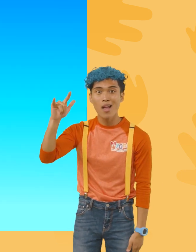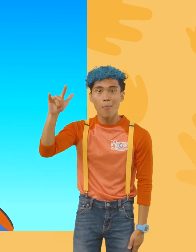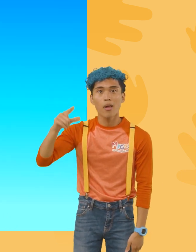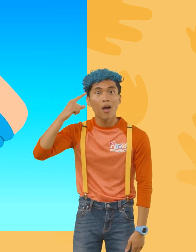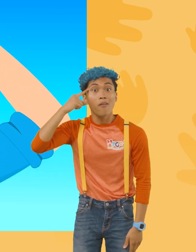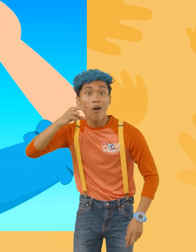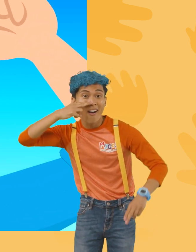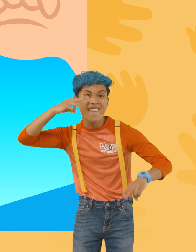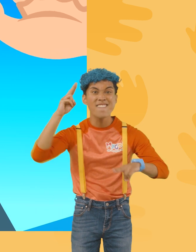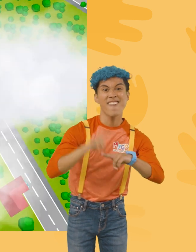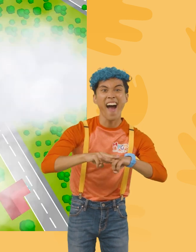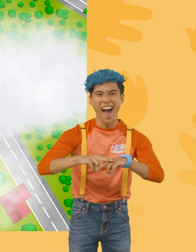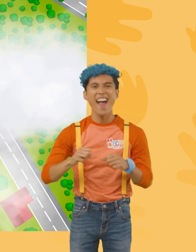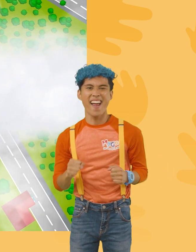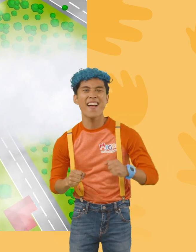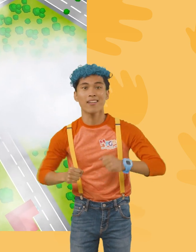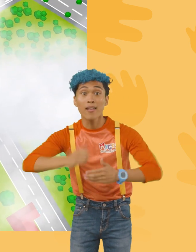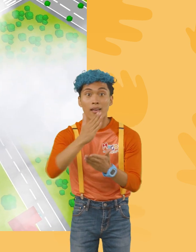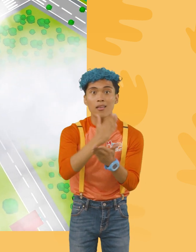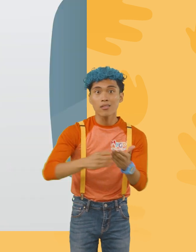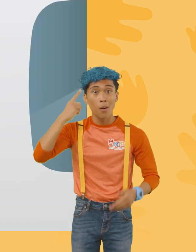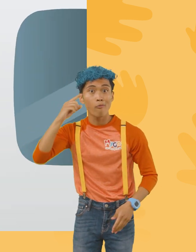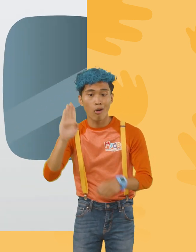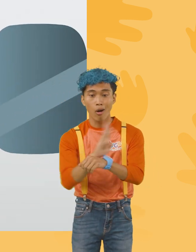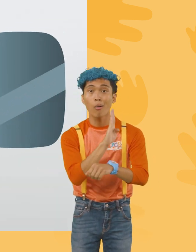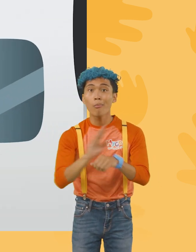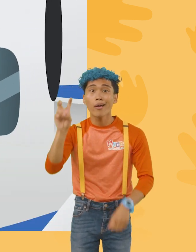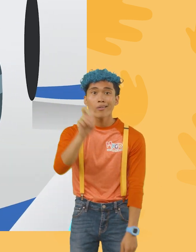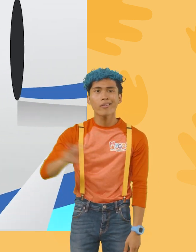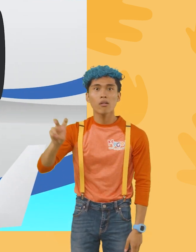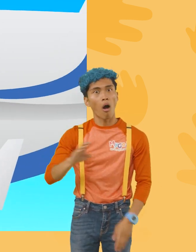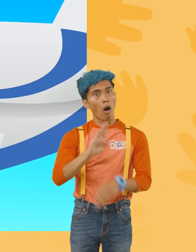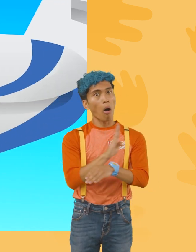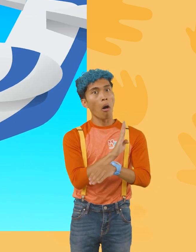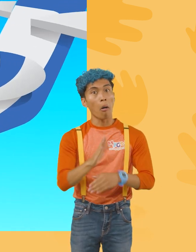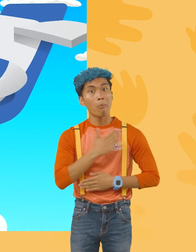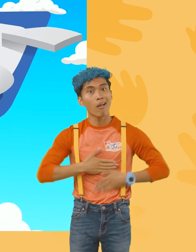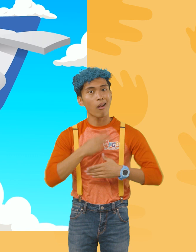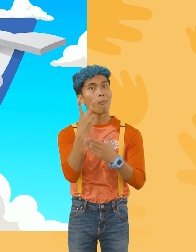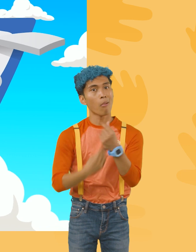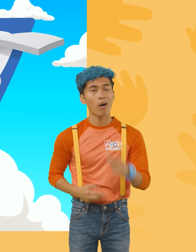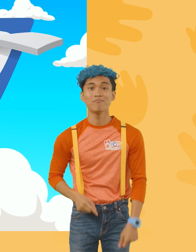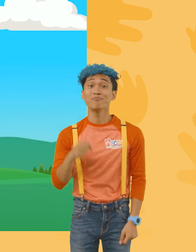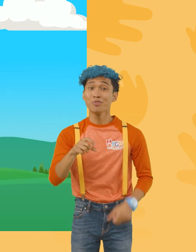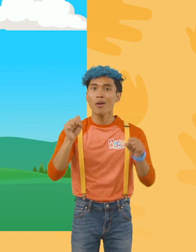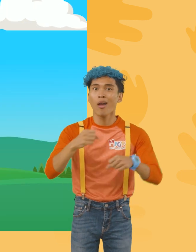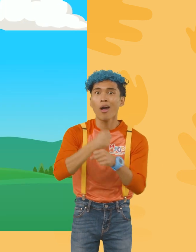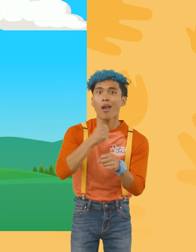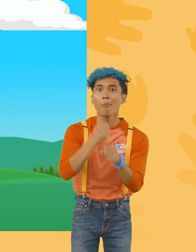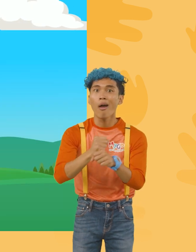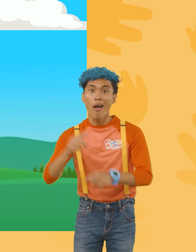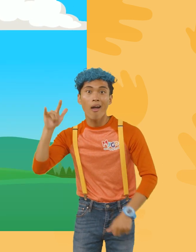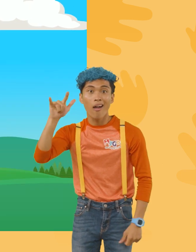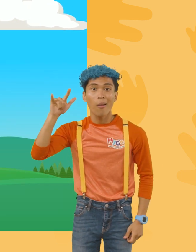Some airplanes fly just for fun, some fly for business trips. Business or pleasure? You can